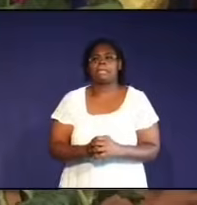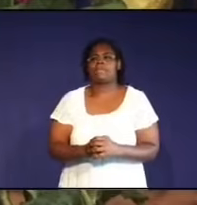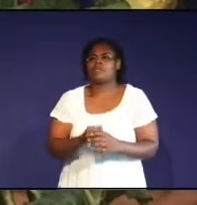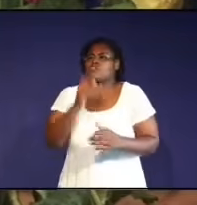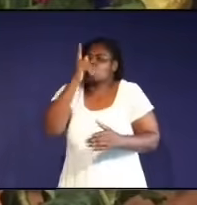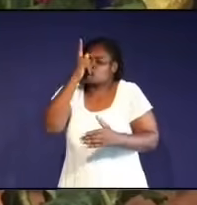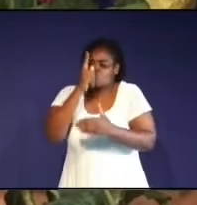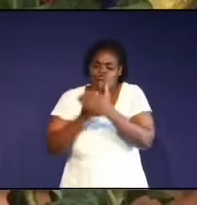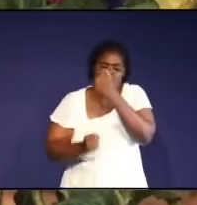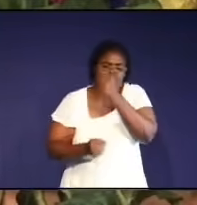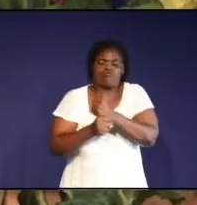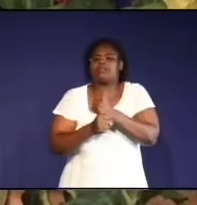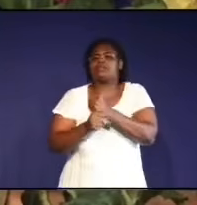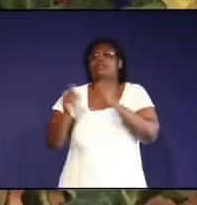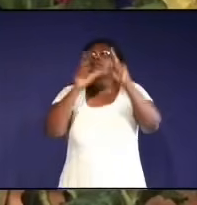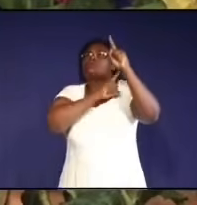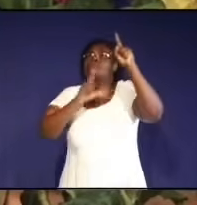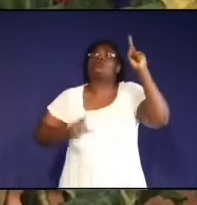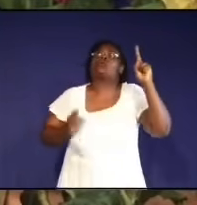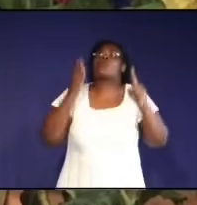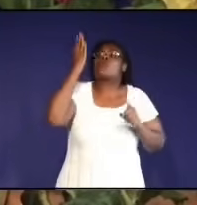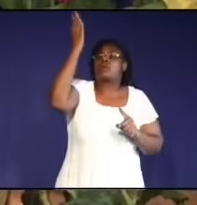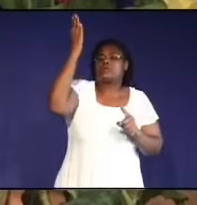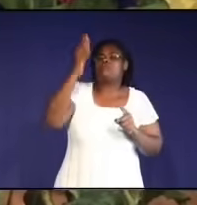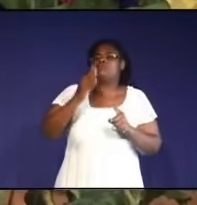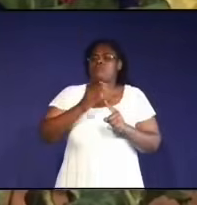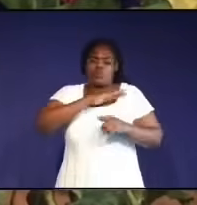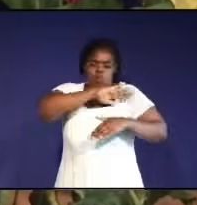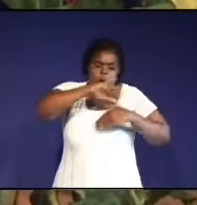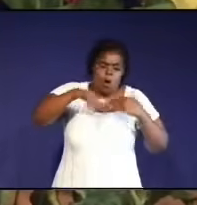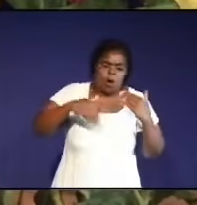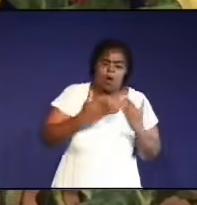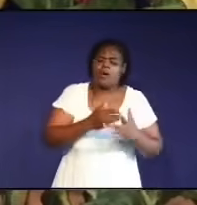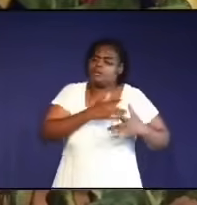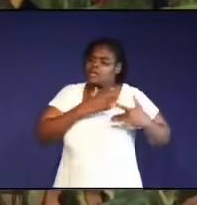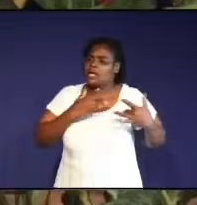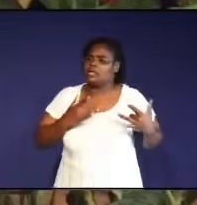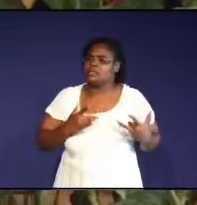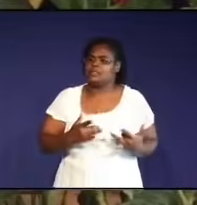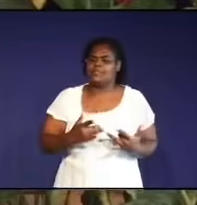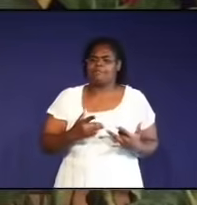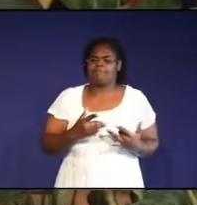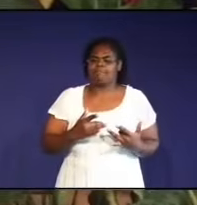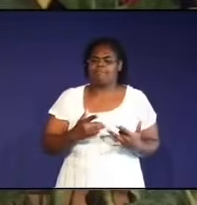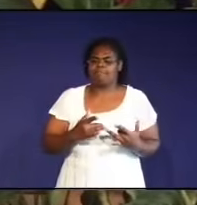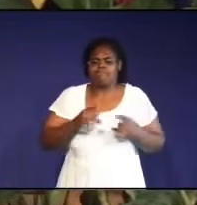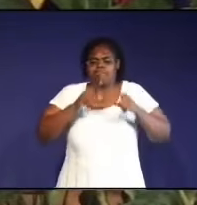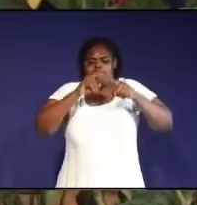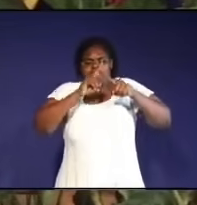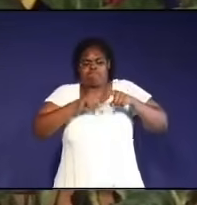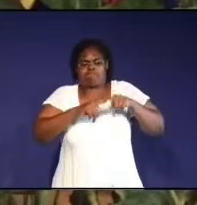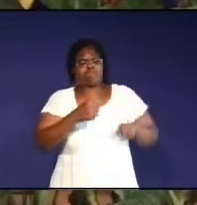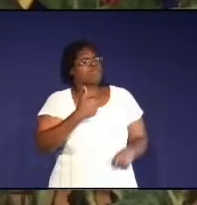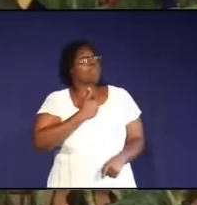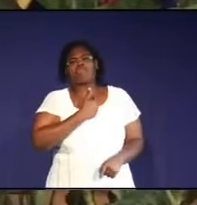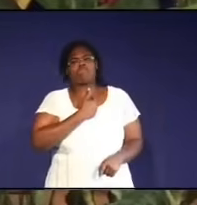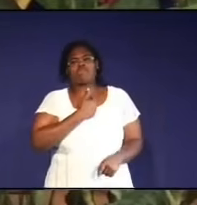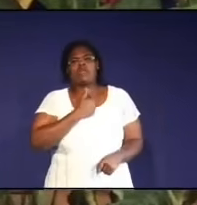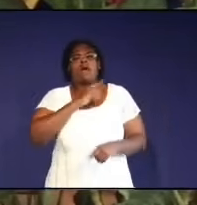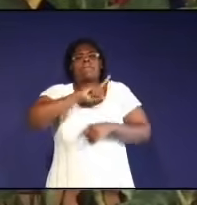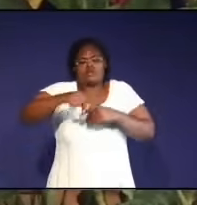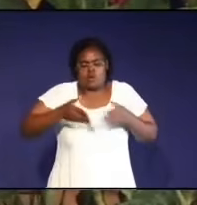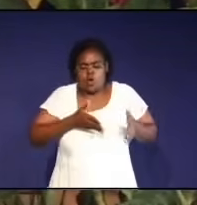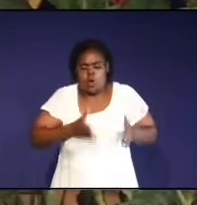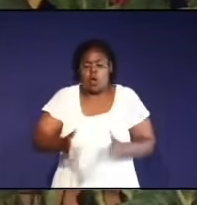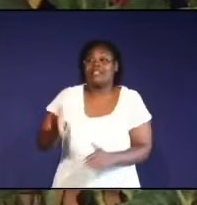Trust in the Lord your God with all your heart, and lean not to your understanding. In all